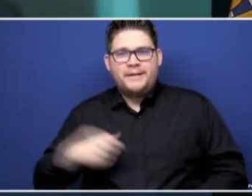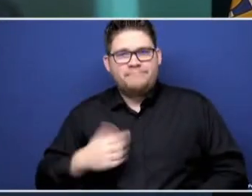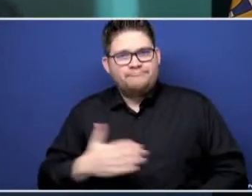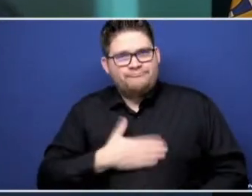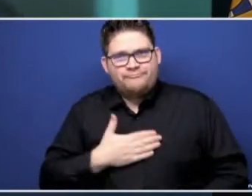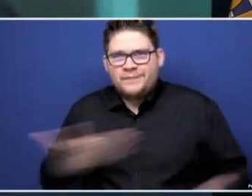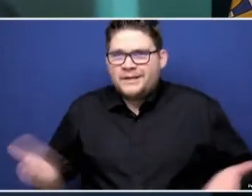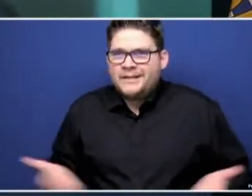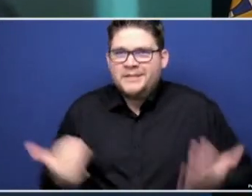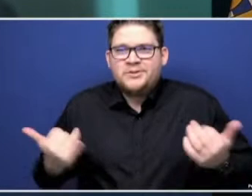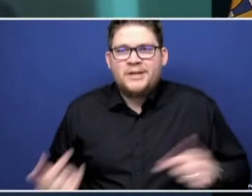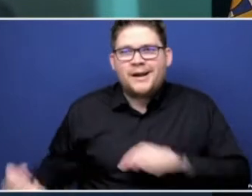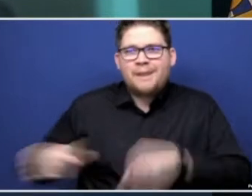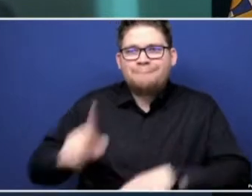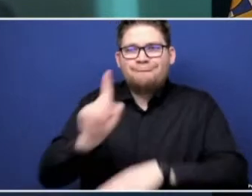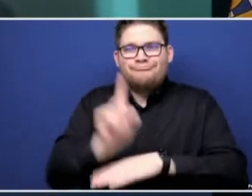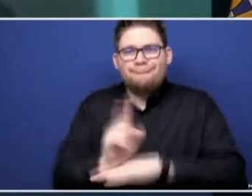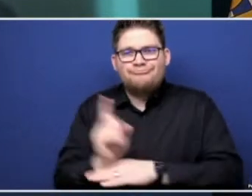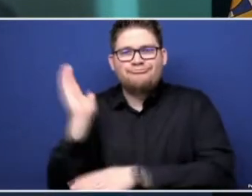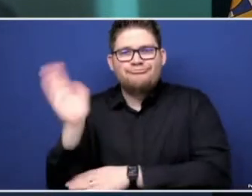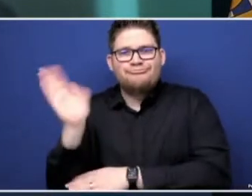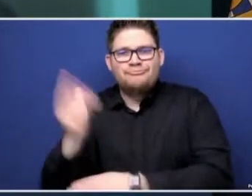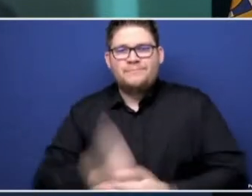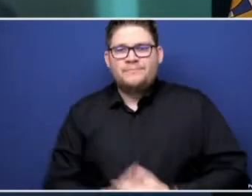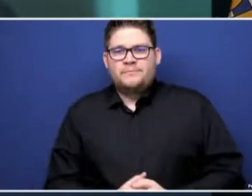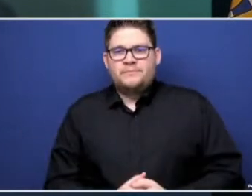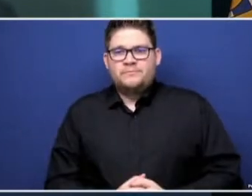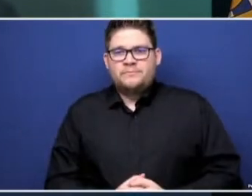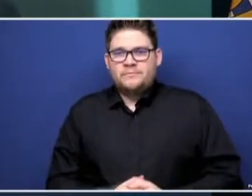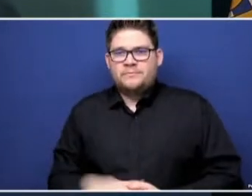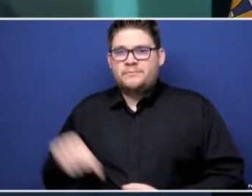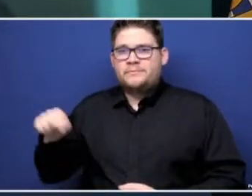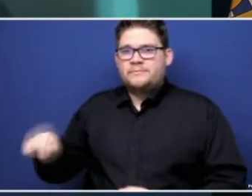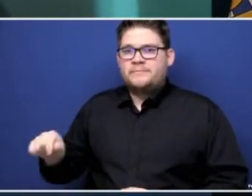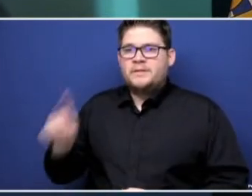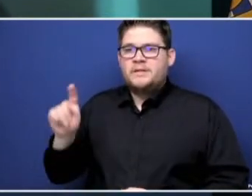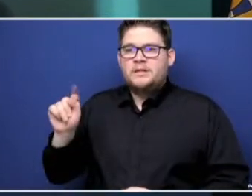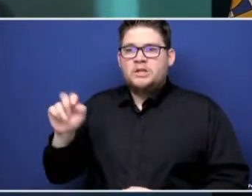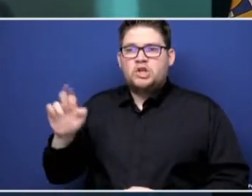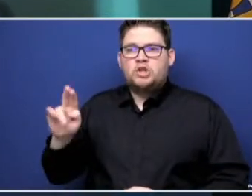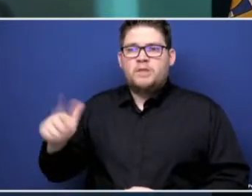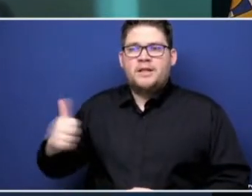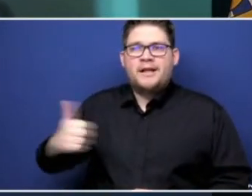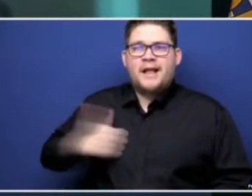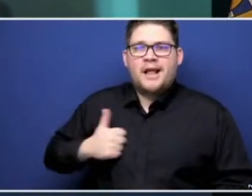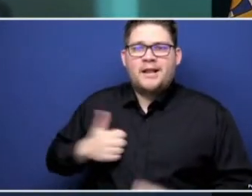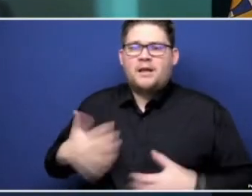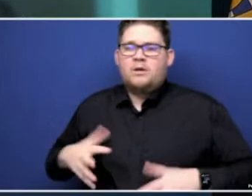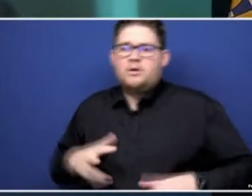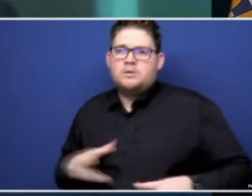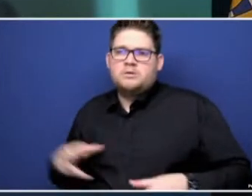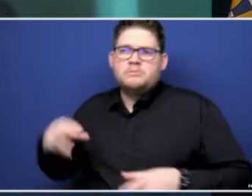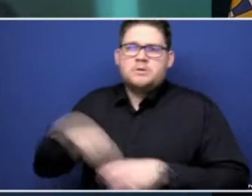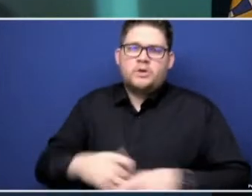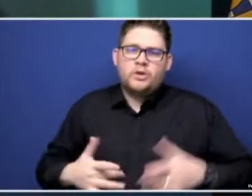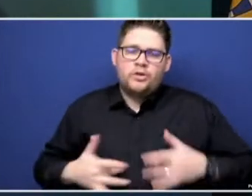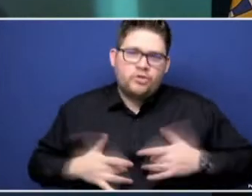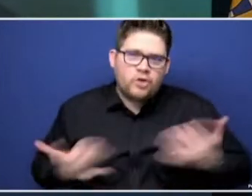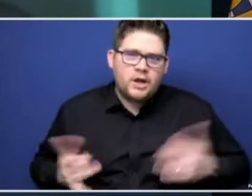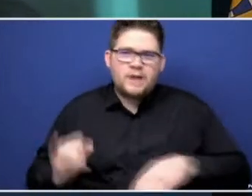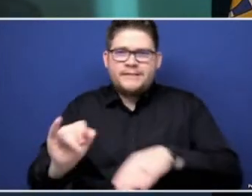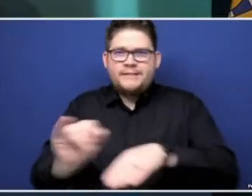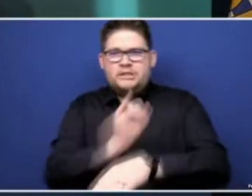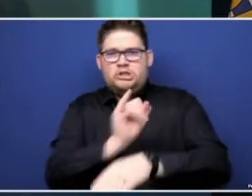I can tell you, we stood up our first site in North Delta on Monday. And it is so rewarding when you see people coming in